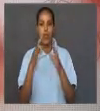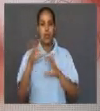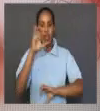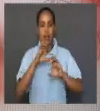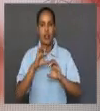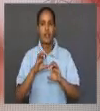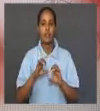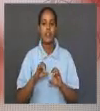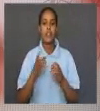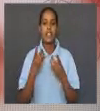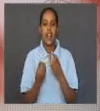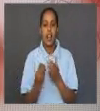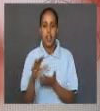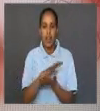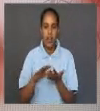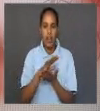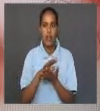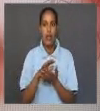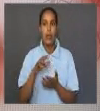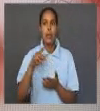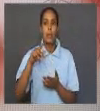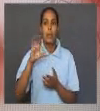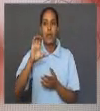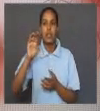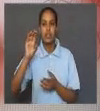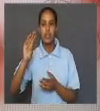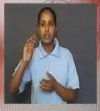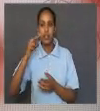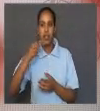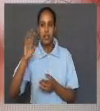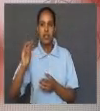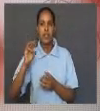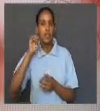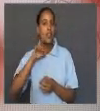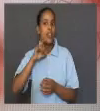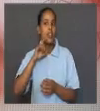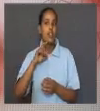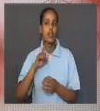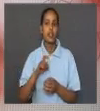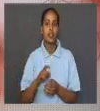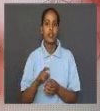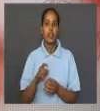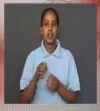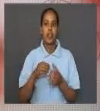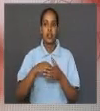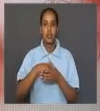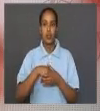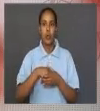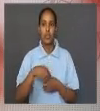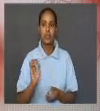chemicals, such as fertilizers, in petroleum refining, synthetic fibers,